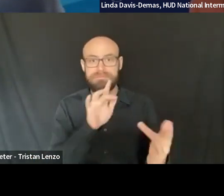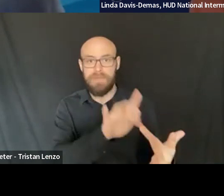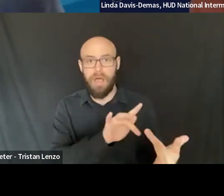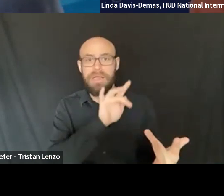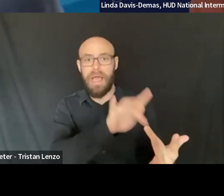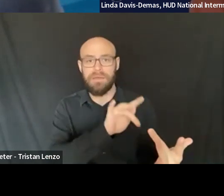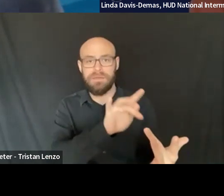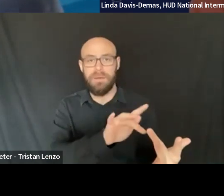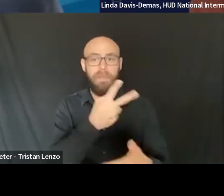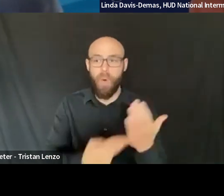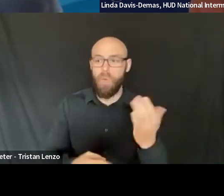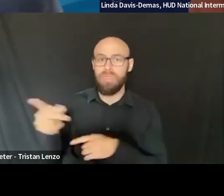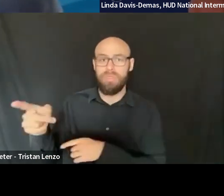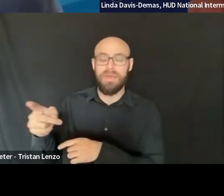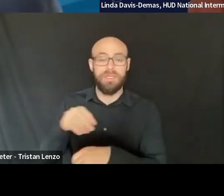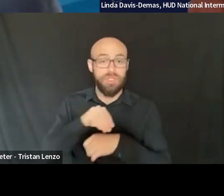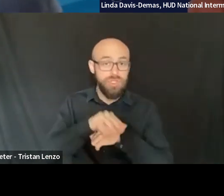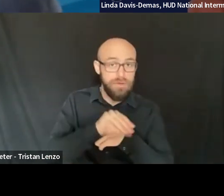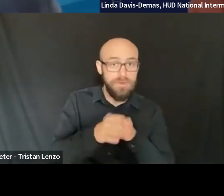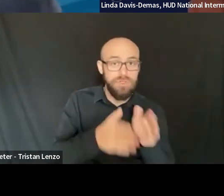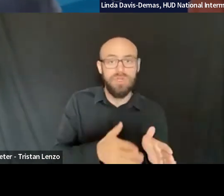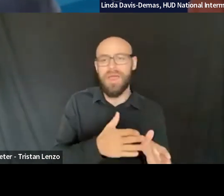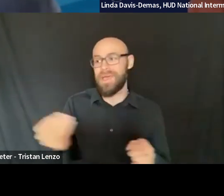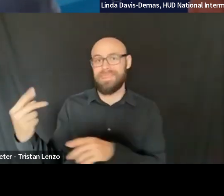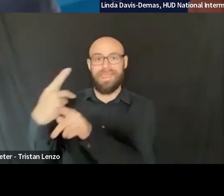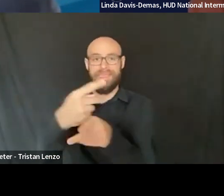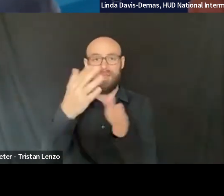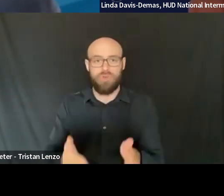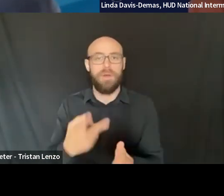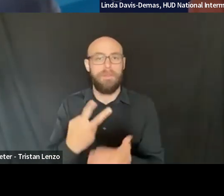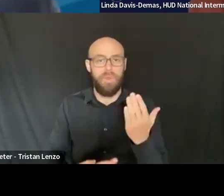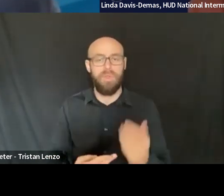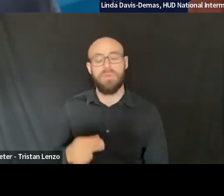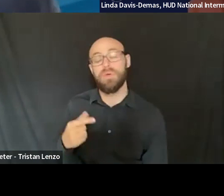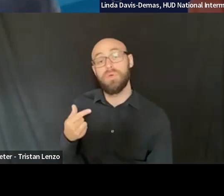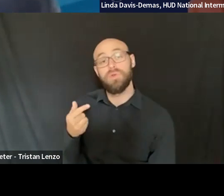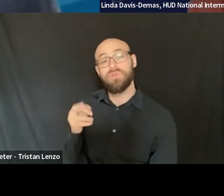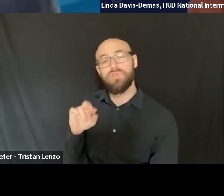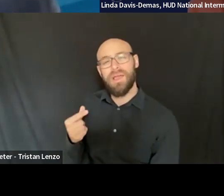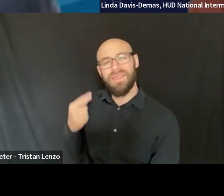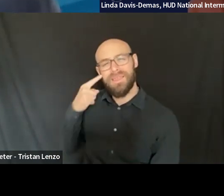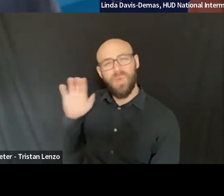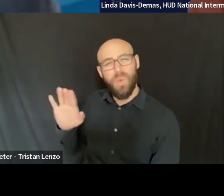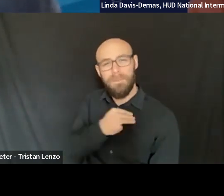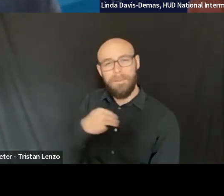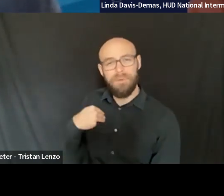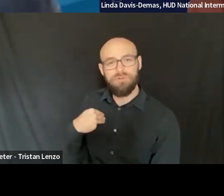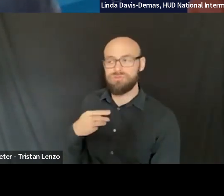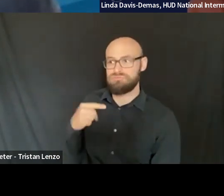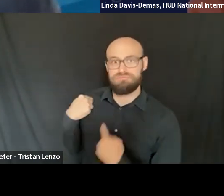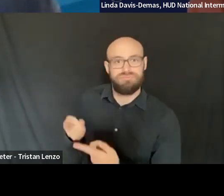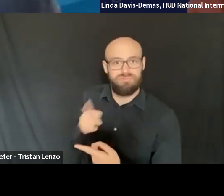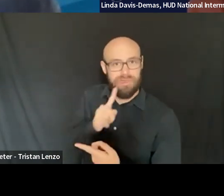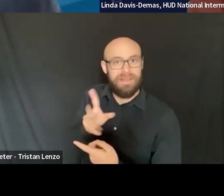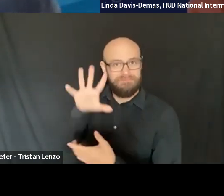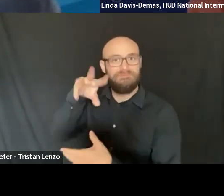the servicer. Greg, I think that your members also have certainly been active on this issue. I